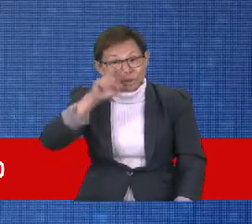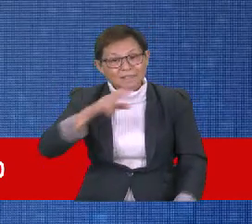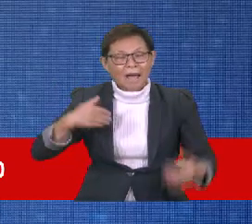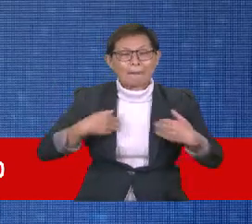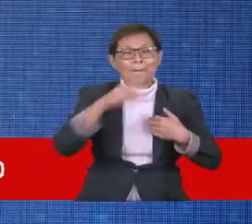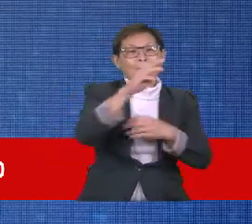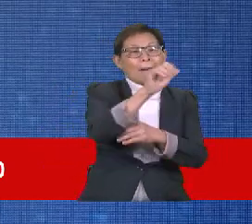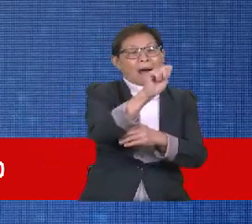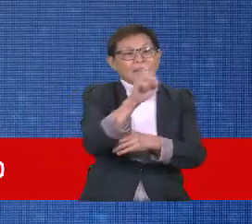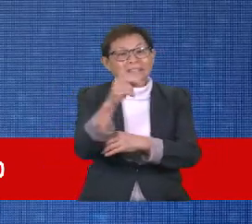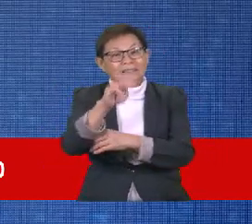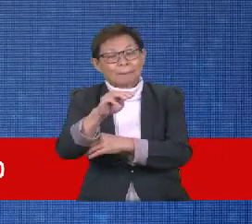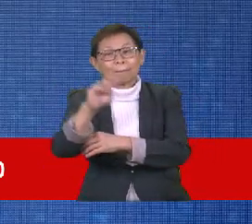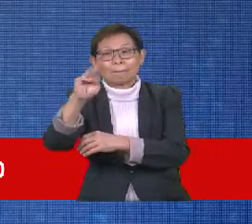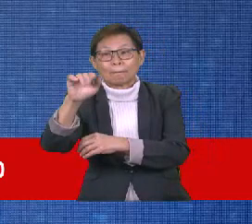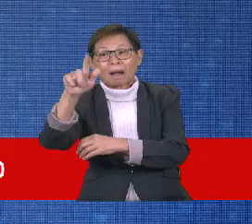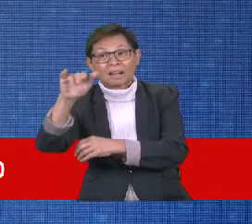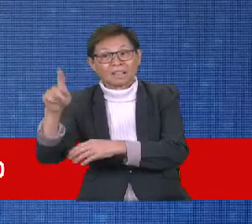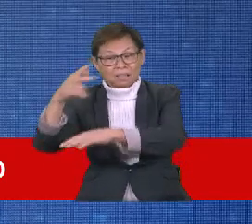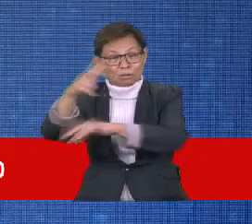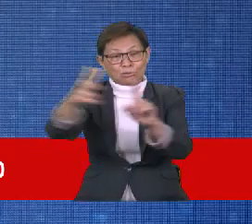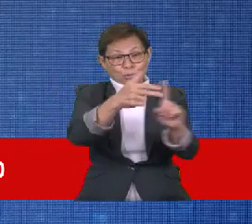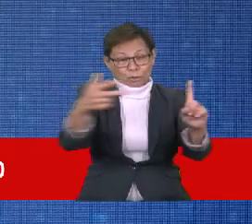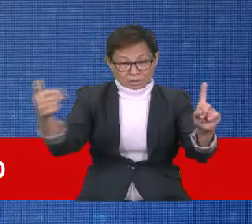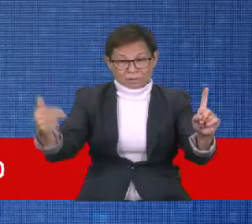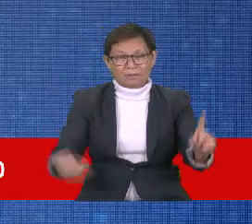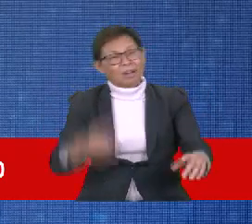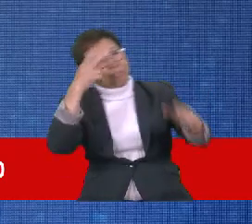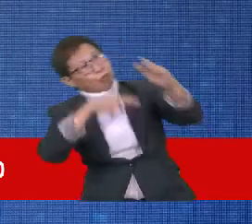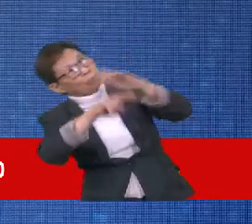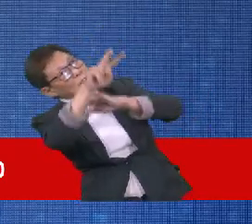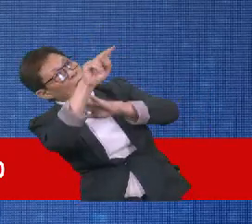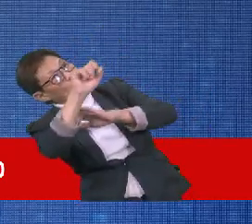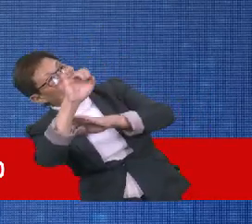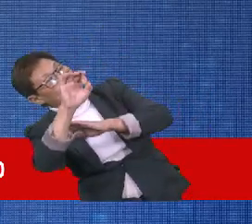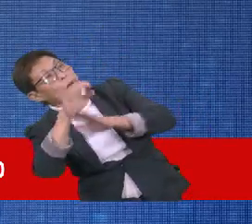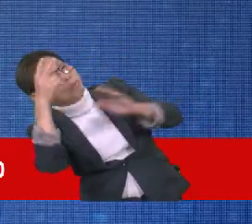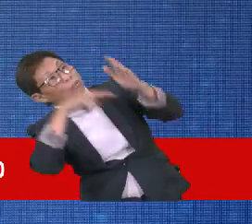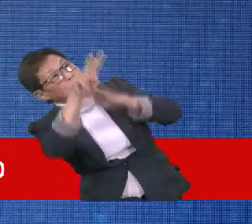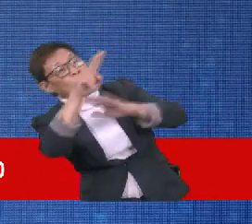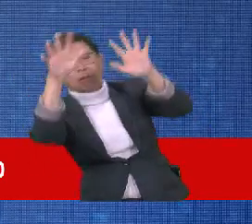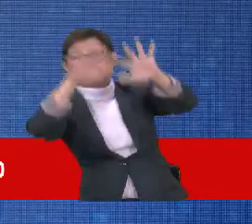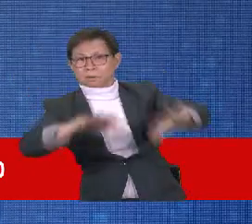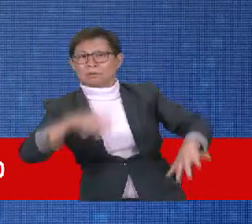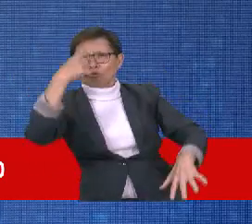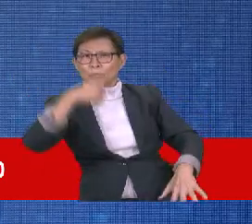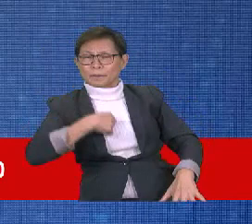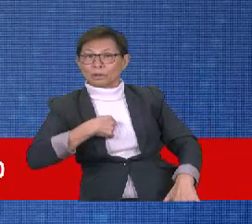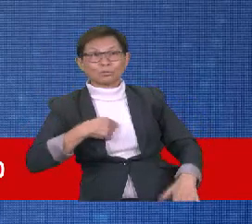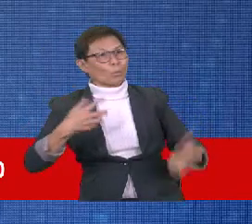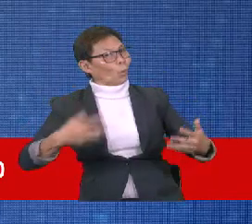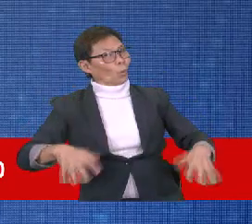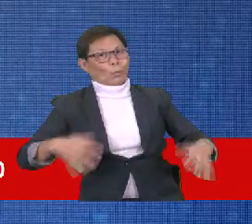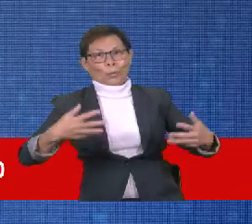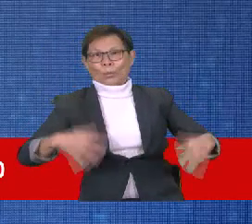others, who had that foresight about ASEAN, which to me is remarkable.